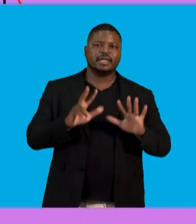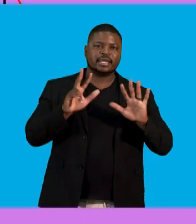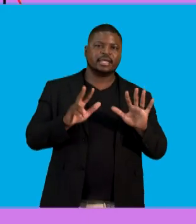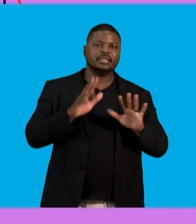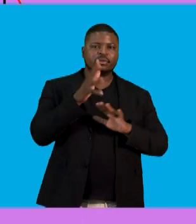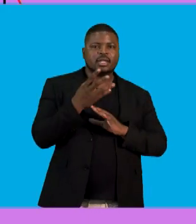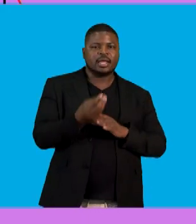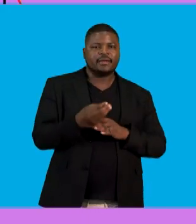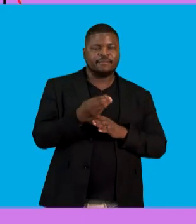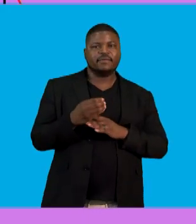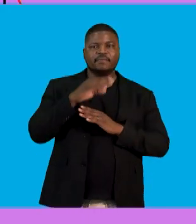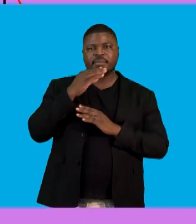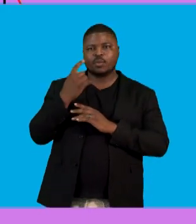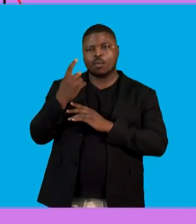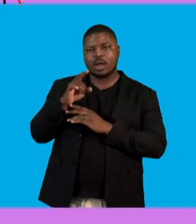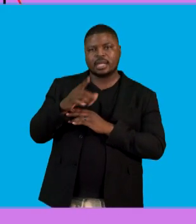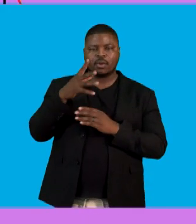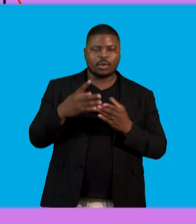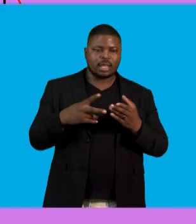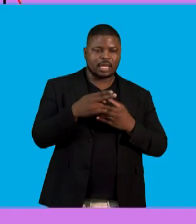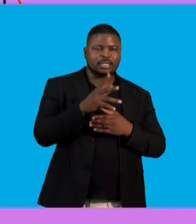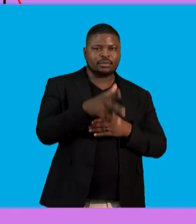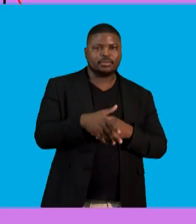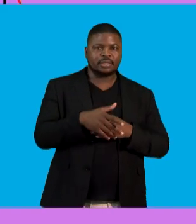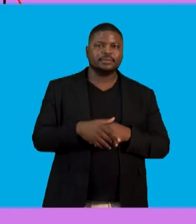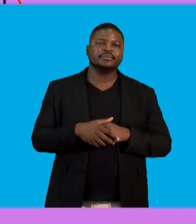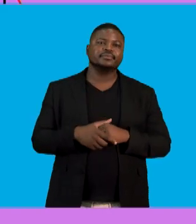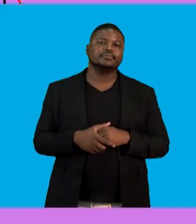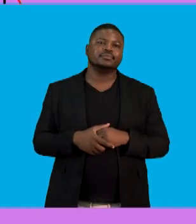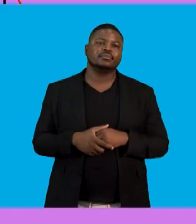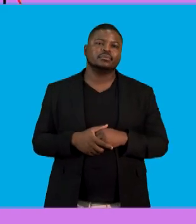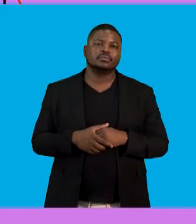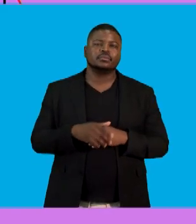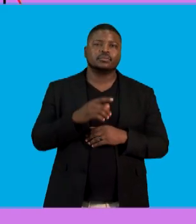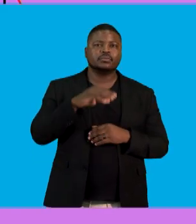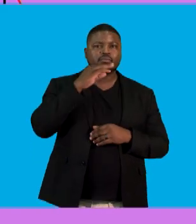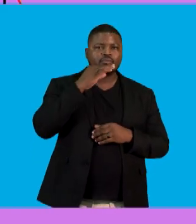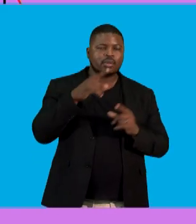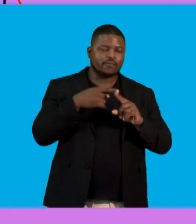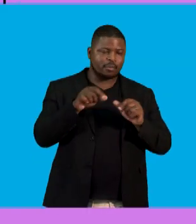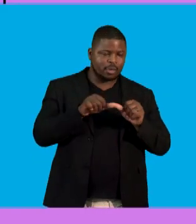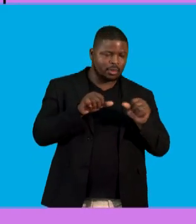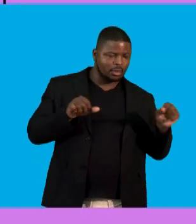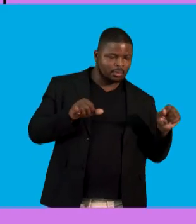a bit of space where one tile cannot fit. So these are the number of tiles along the length and the number of tiles along the